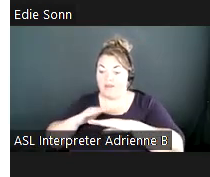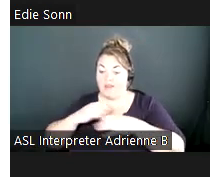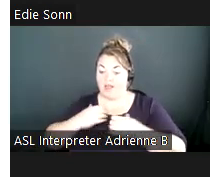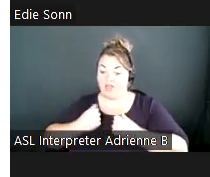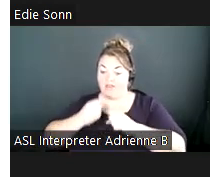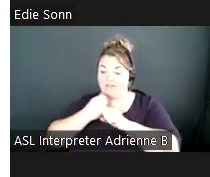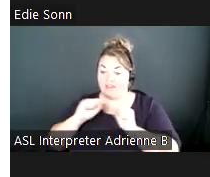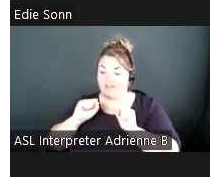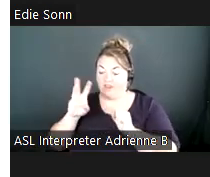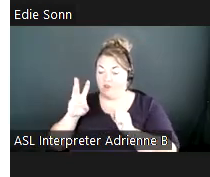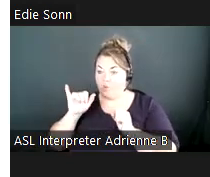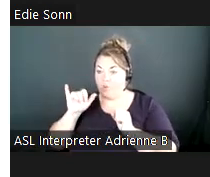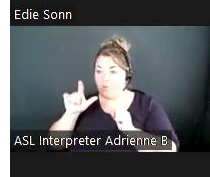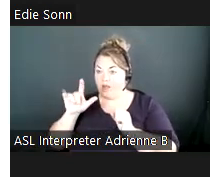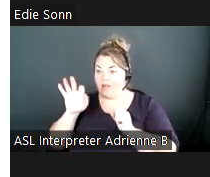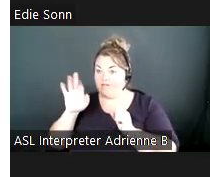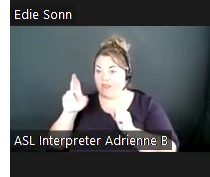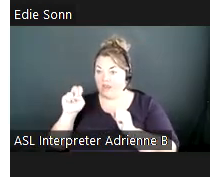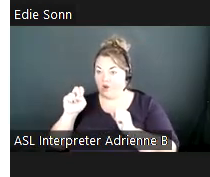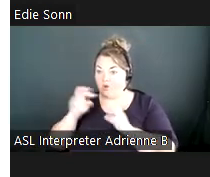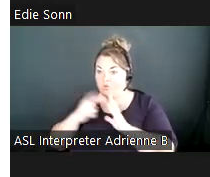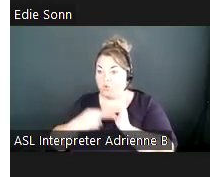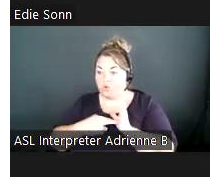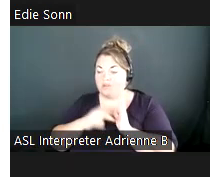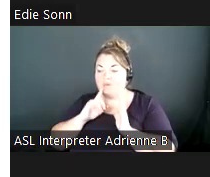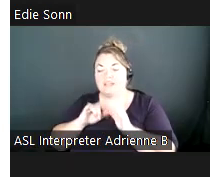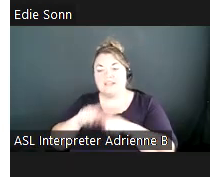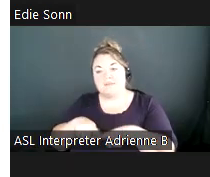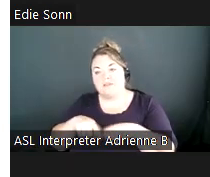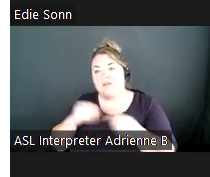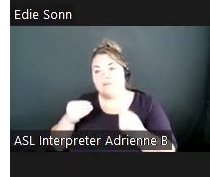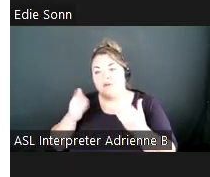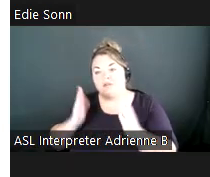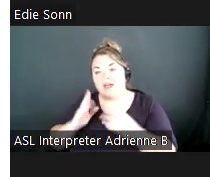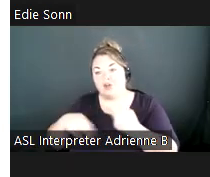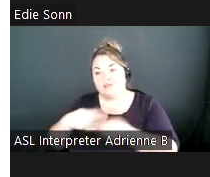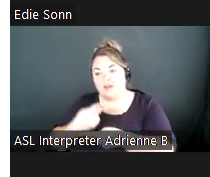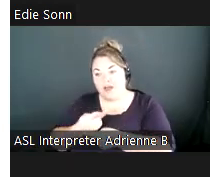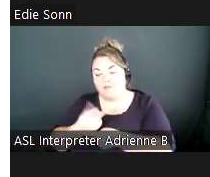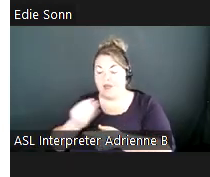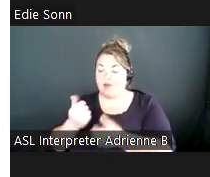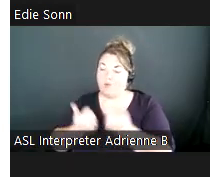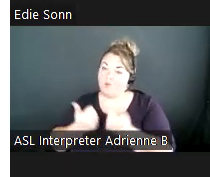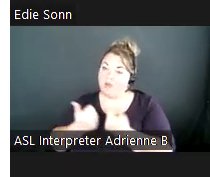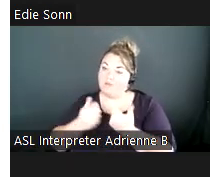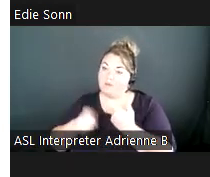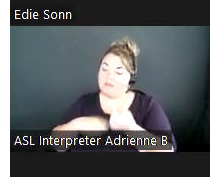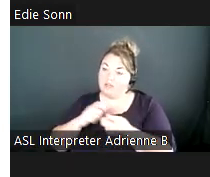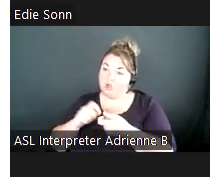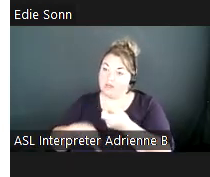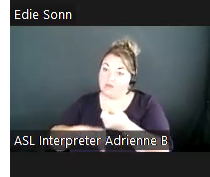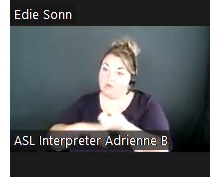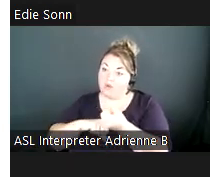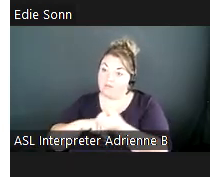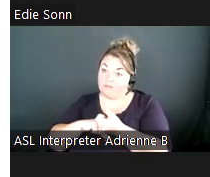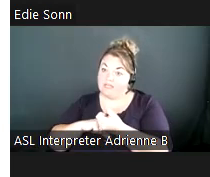rules. It's going to depend on provider type and which particular